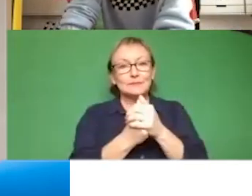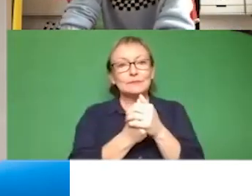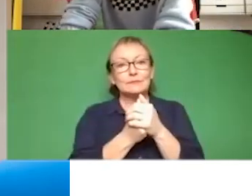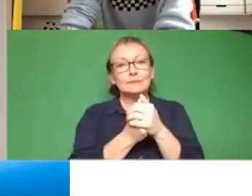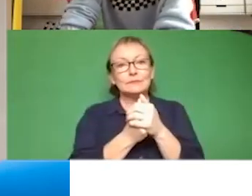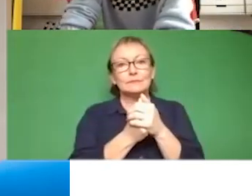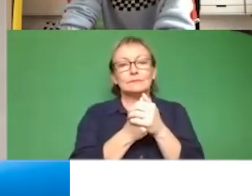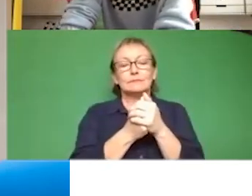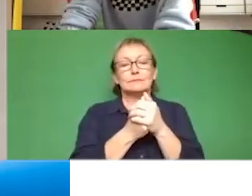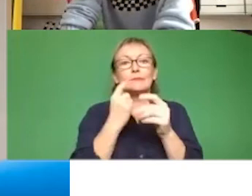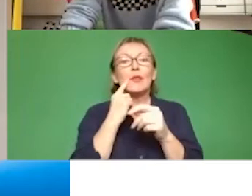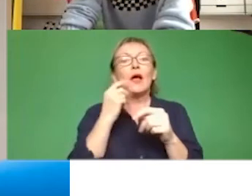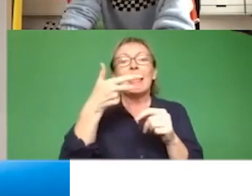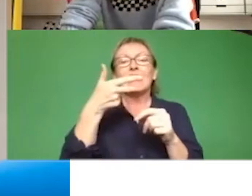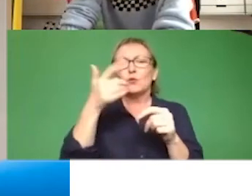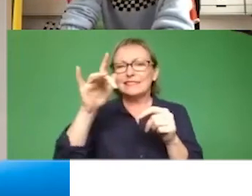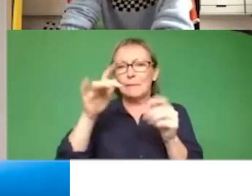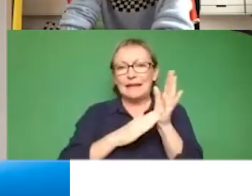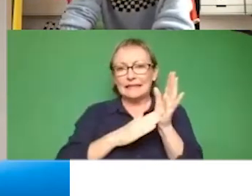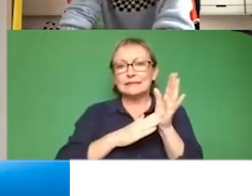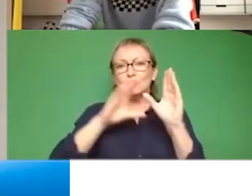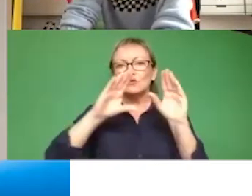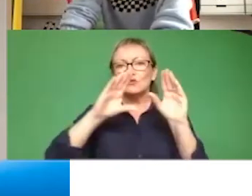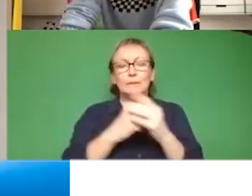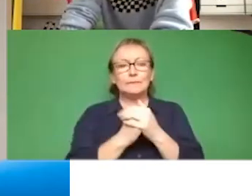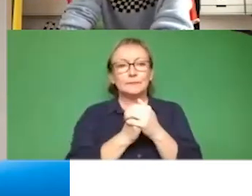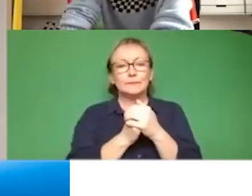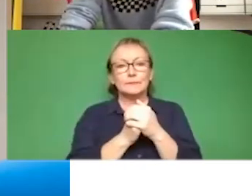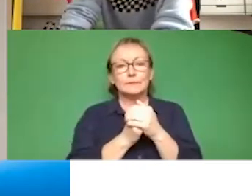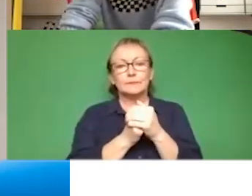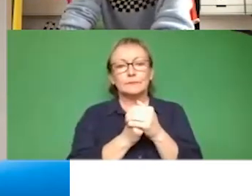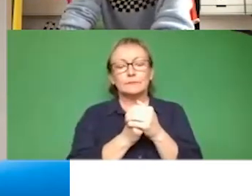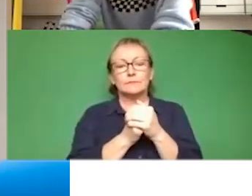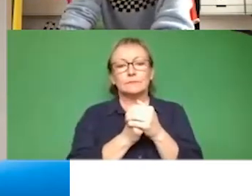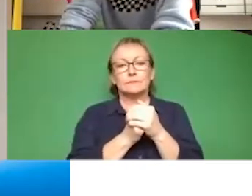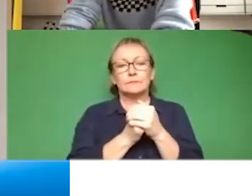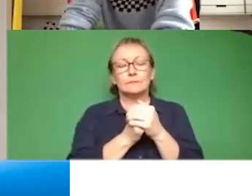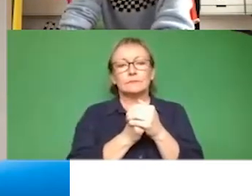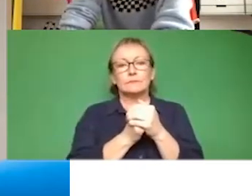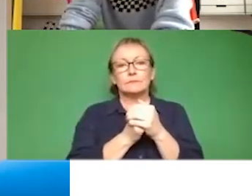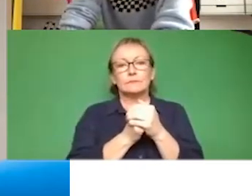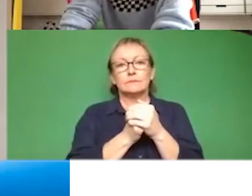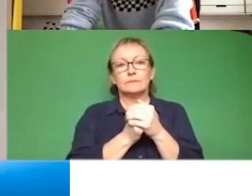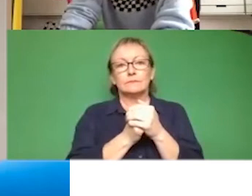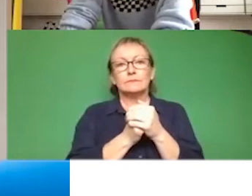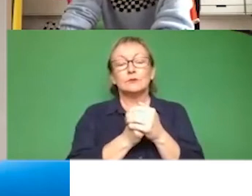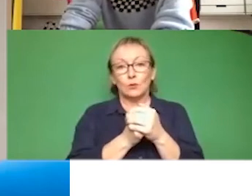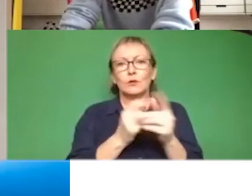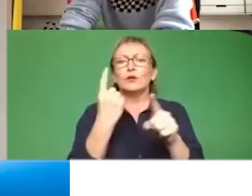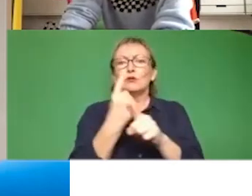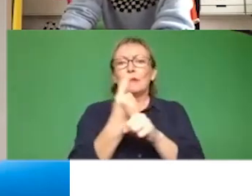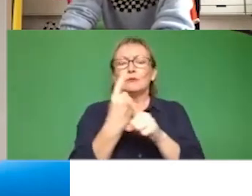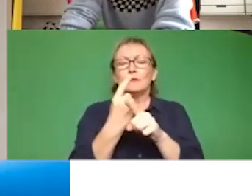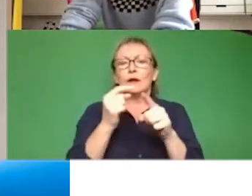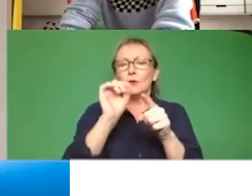8 to 10 minutes to just answer some of the questions that have come in. Okay. I think just kind of leading on from the discussion about sustainability, we've got a